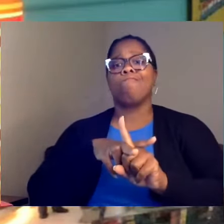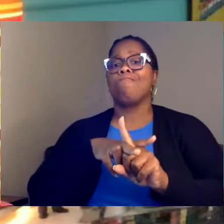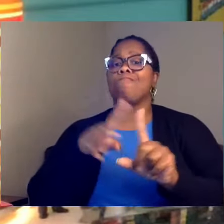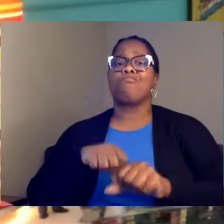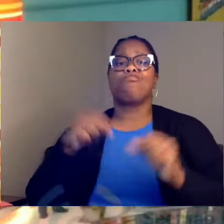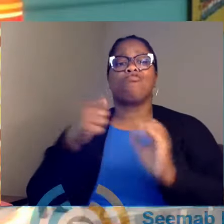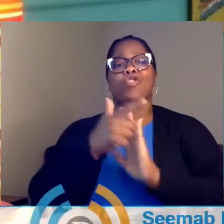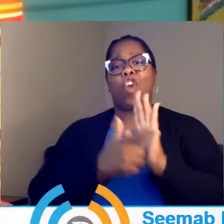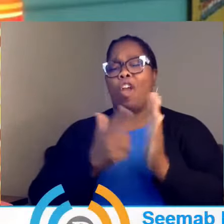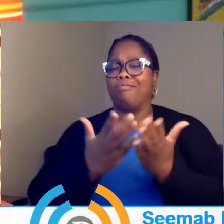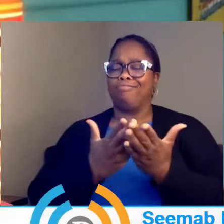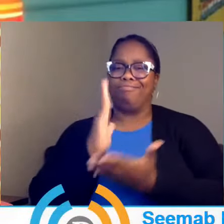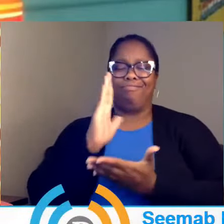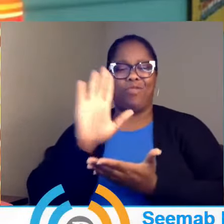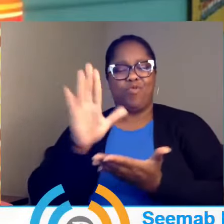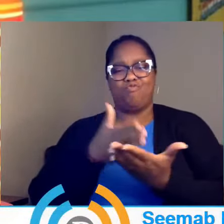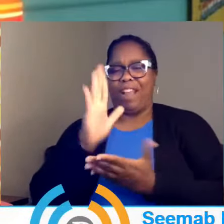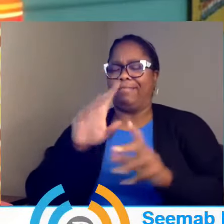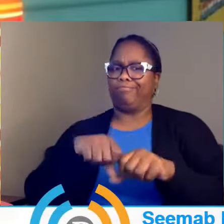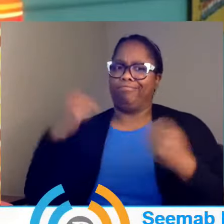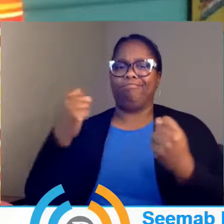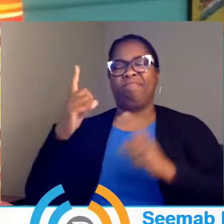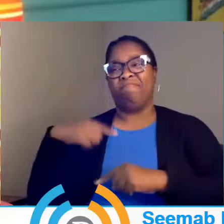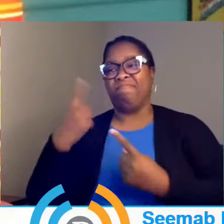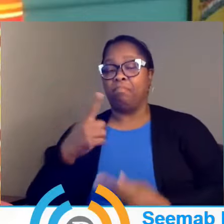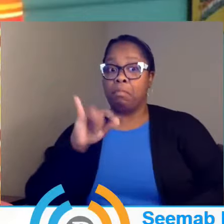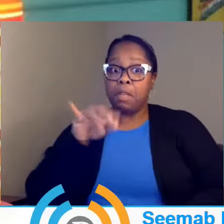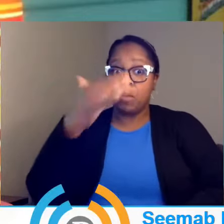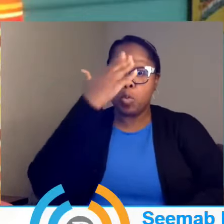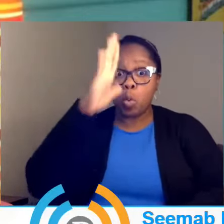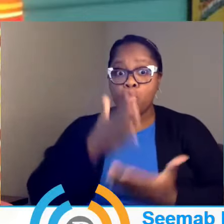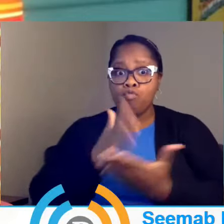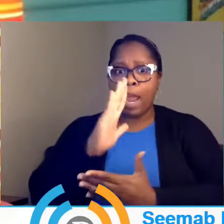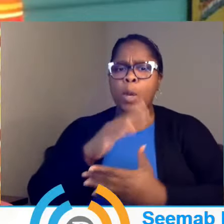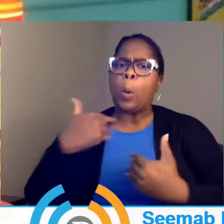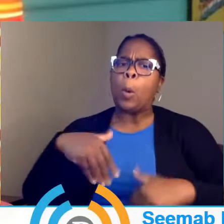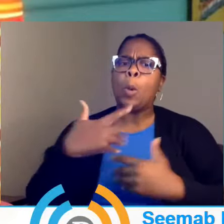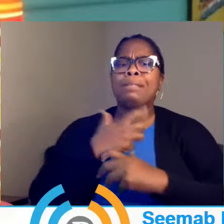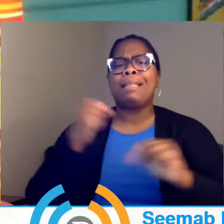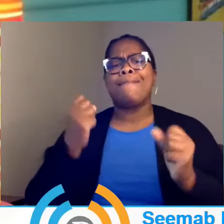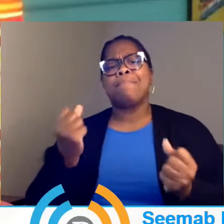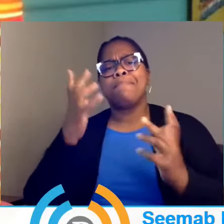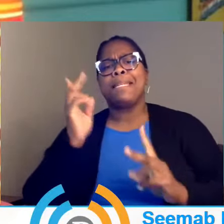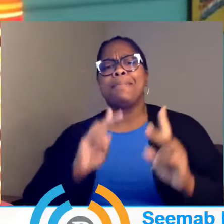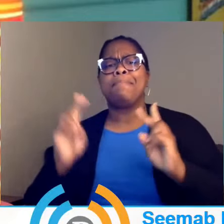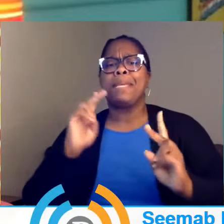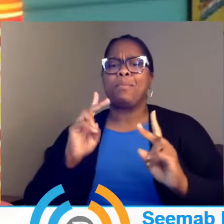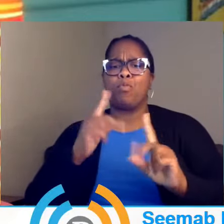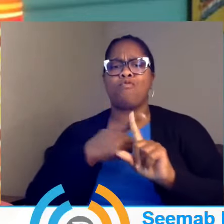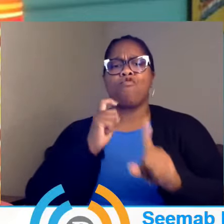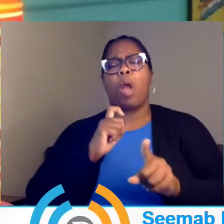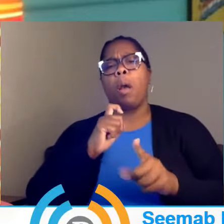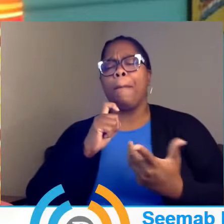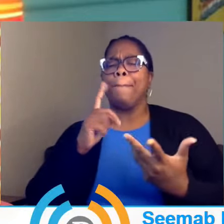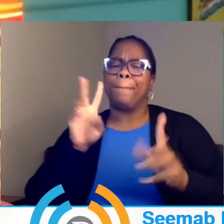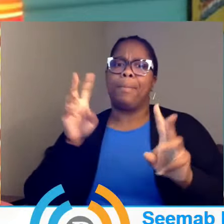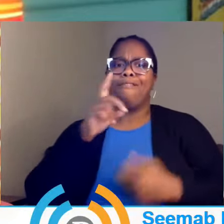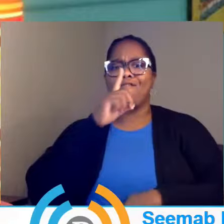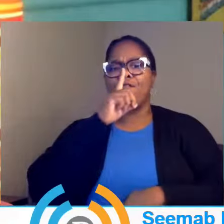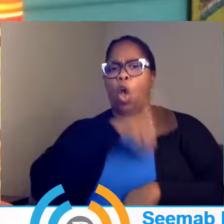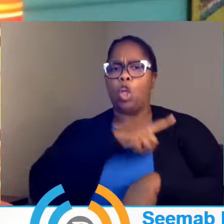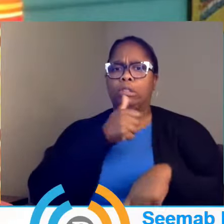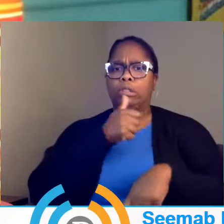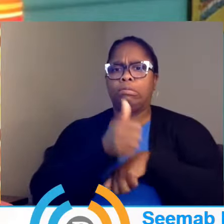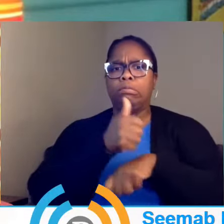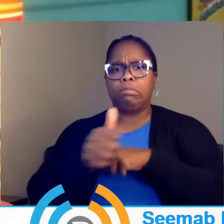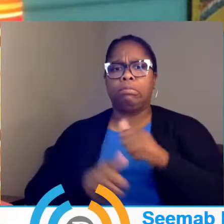your rights has saved many that have been detained from further risk of false persecution. And the detainments